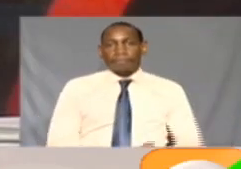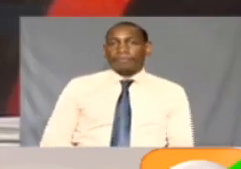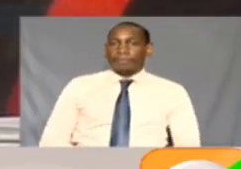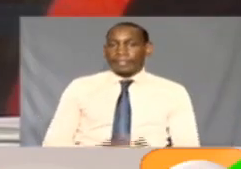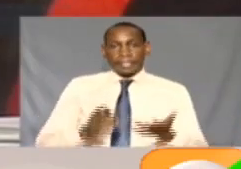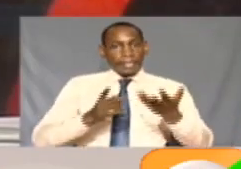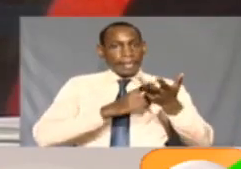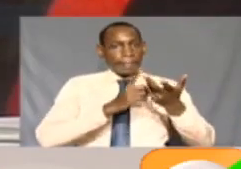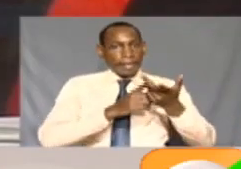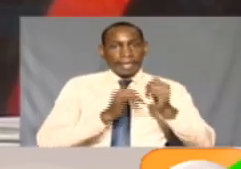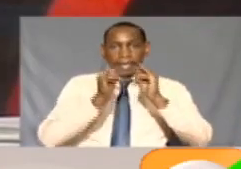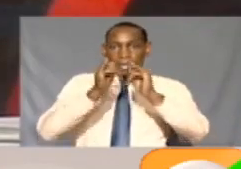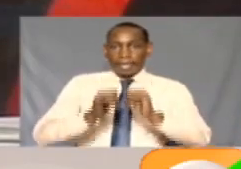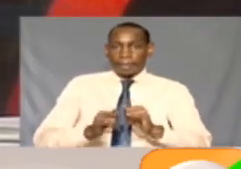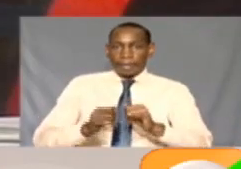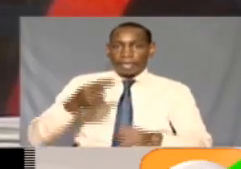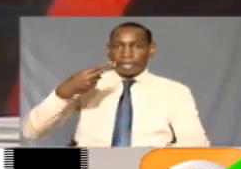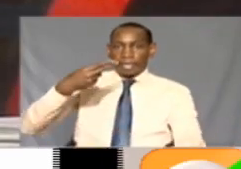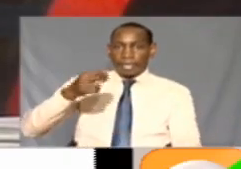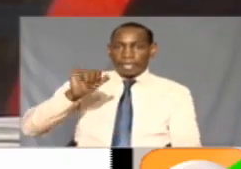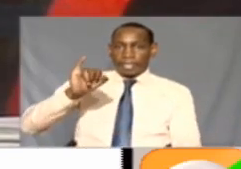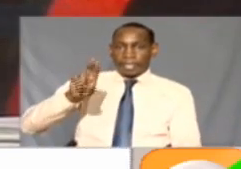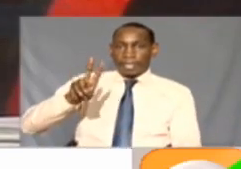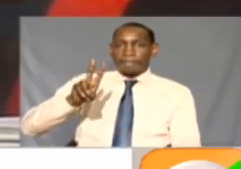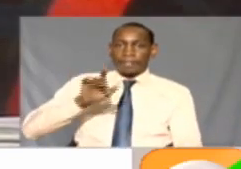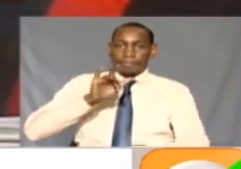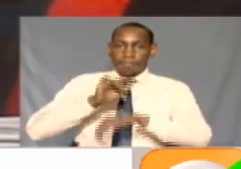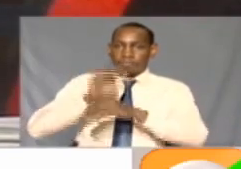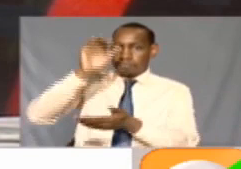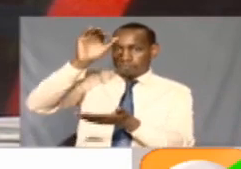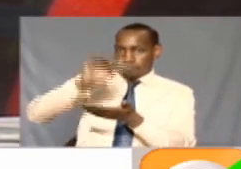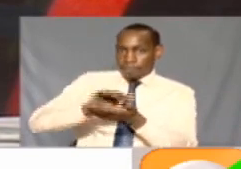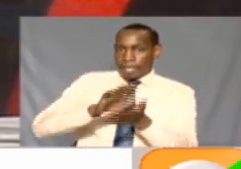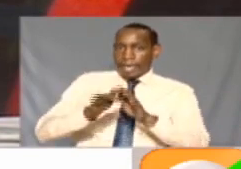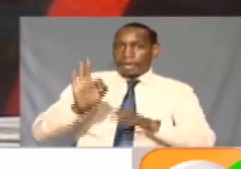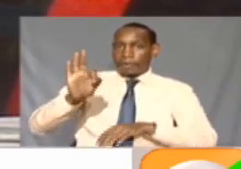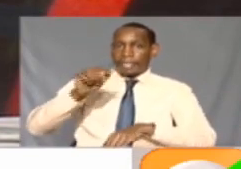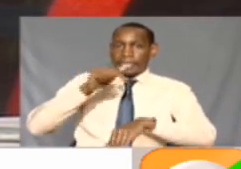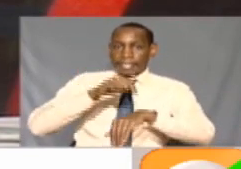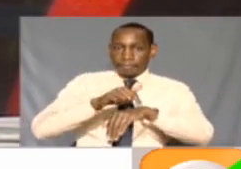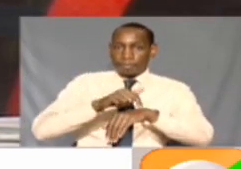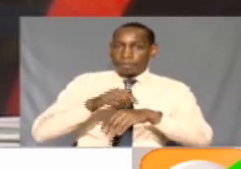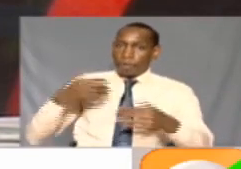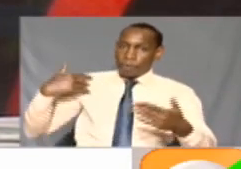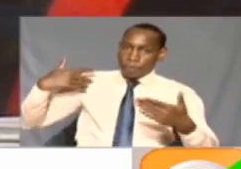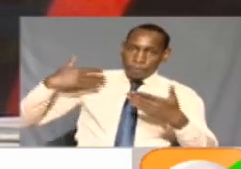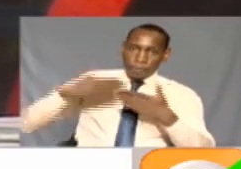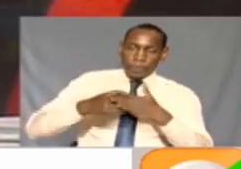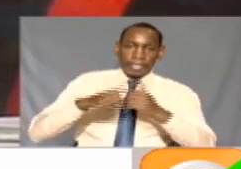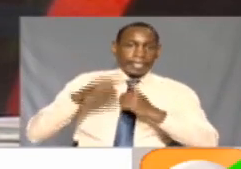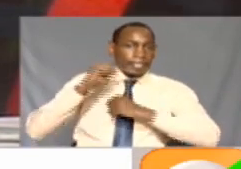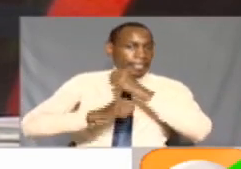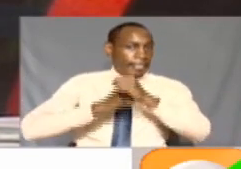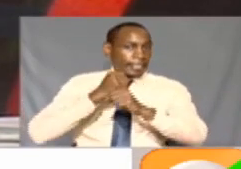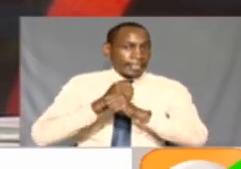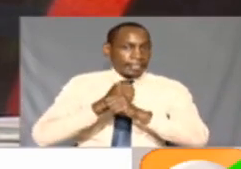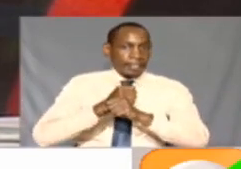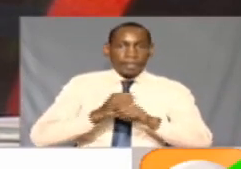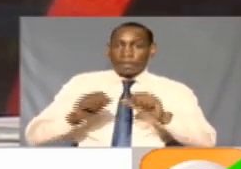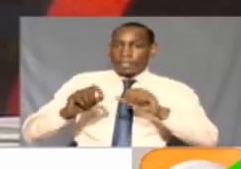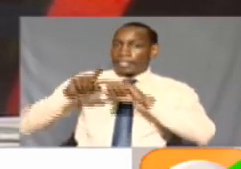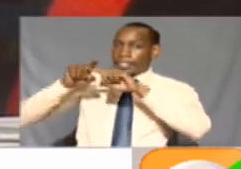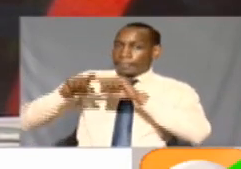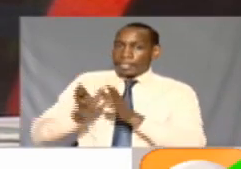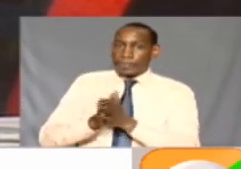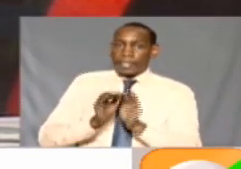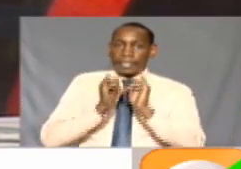The number of new HIV infections could have reduced by nearly 3 times over the past 6 years. This is according